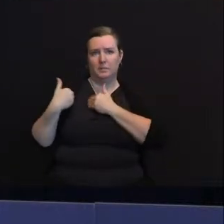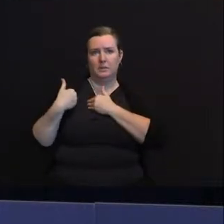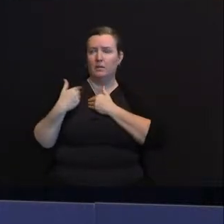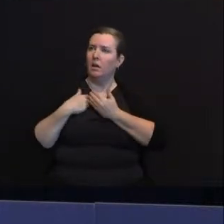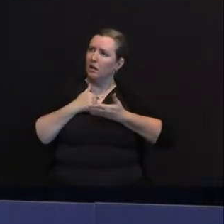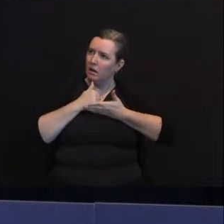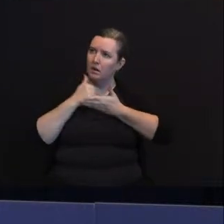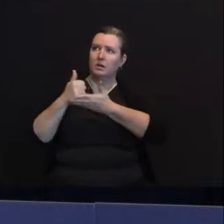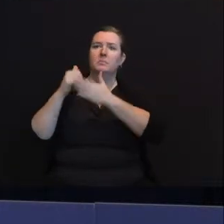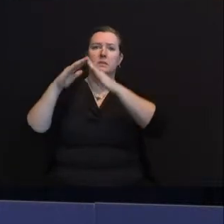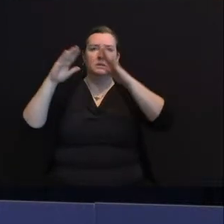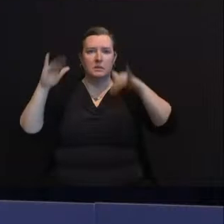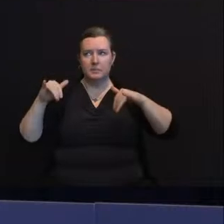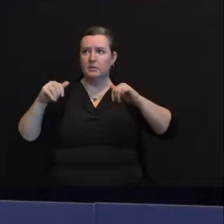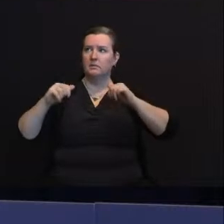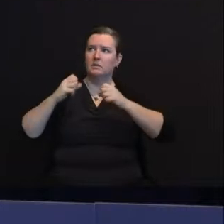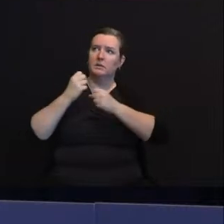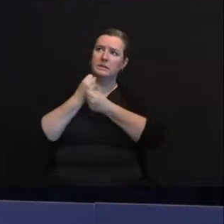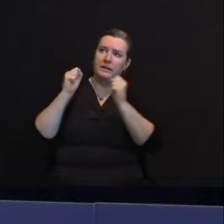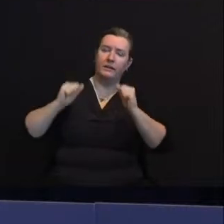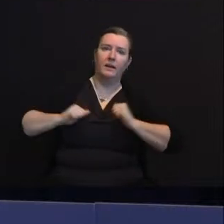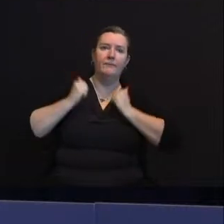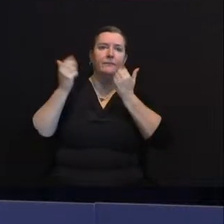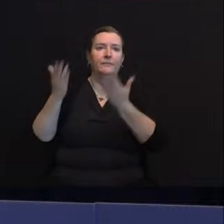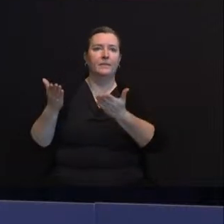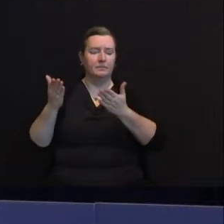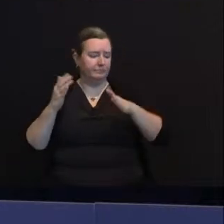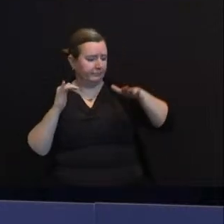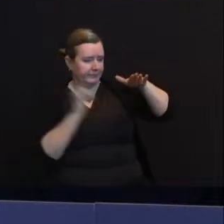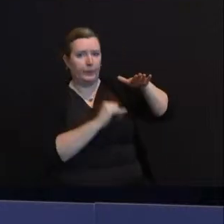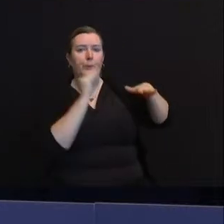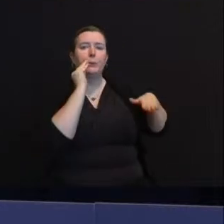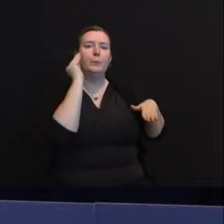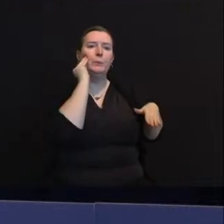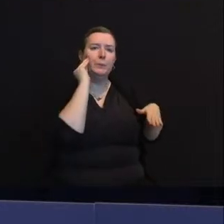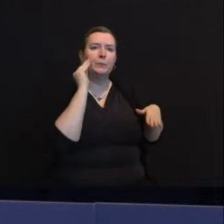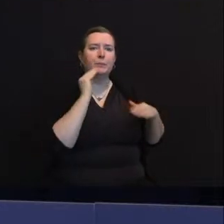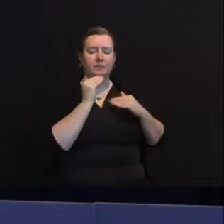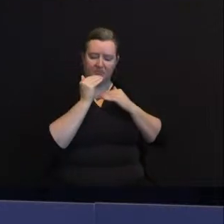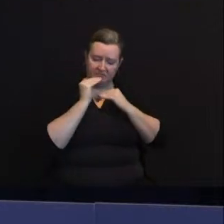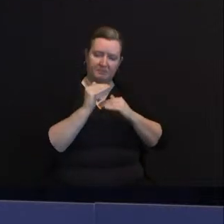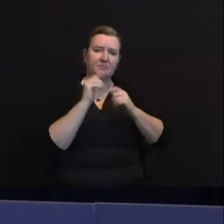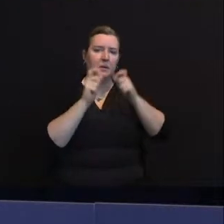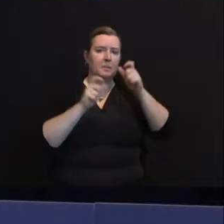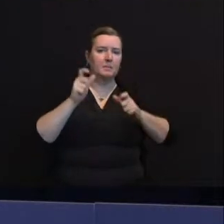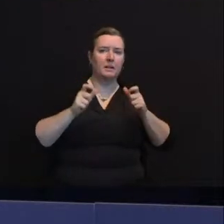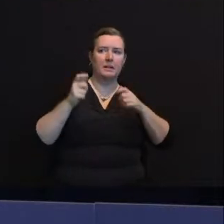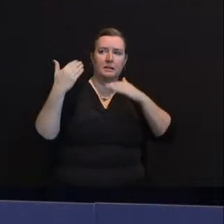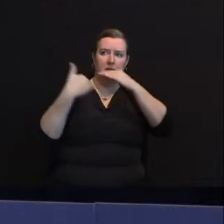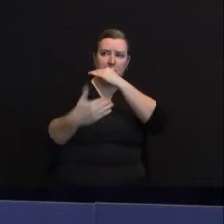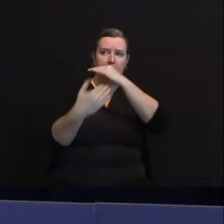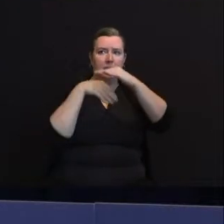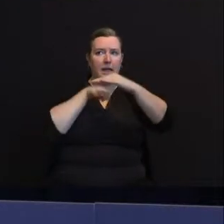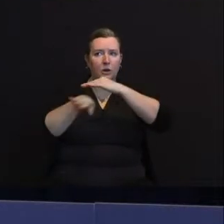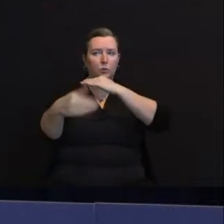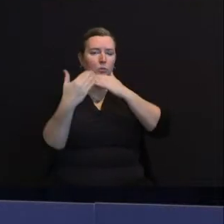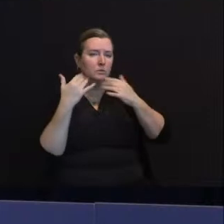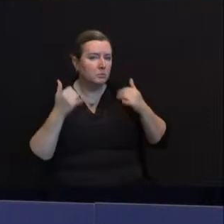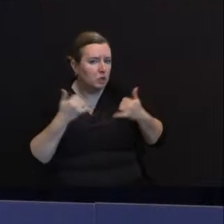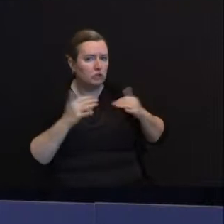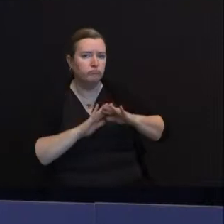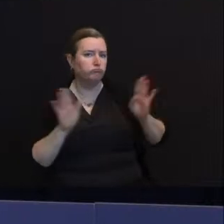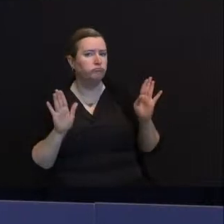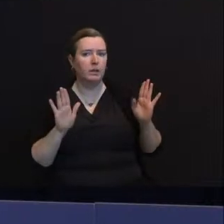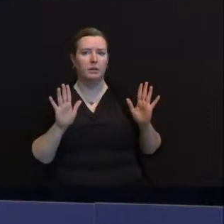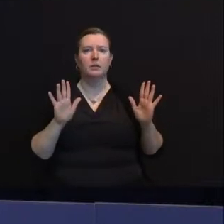saving lives. We need to take this very seriously. What happens next is